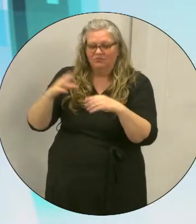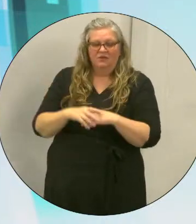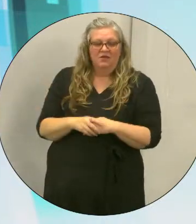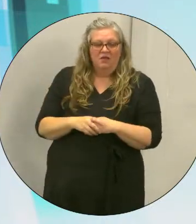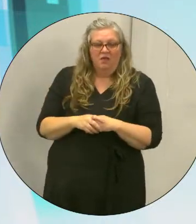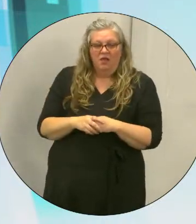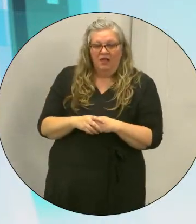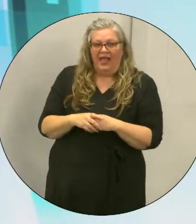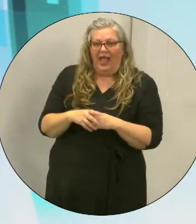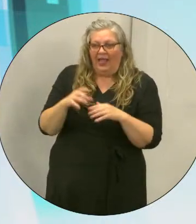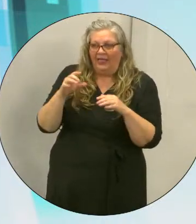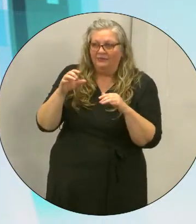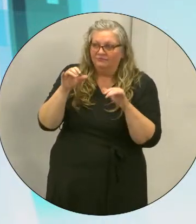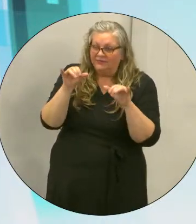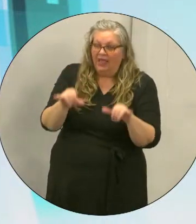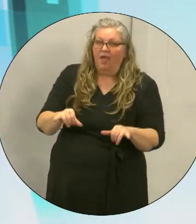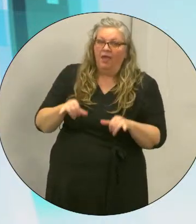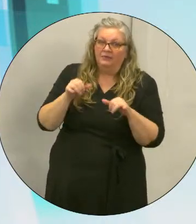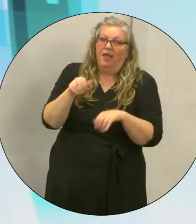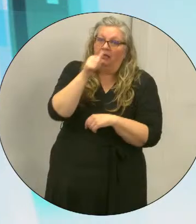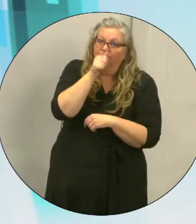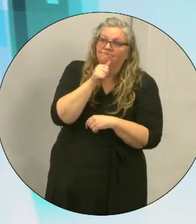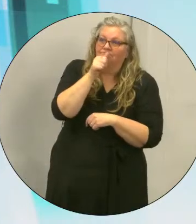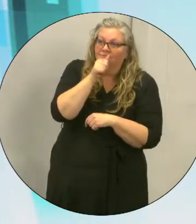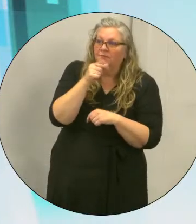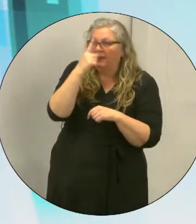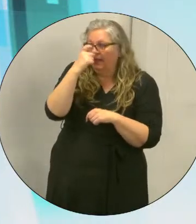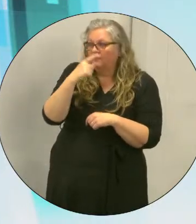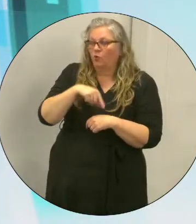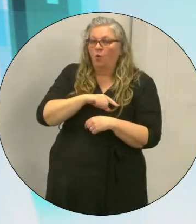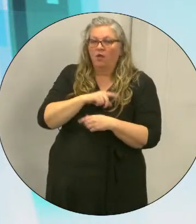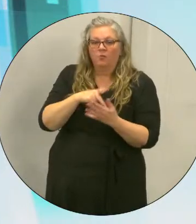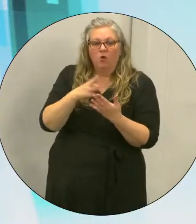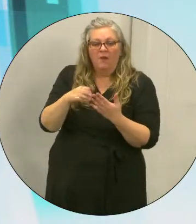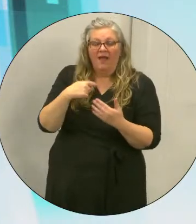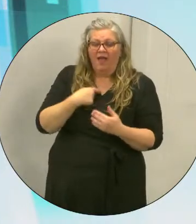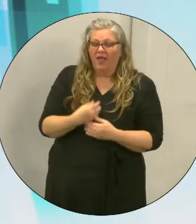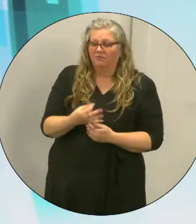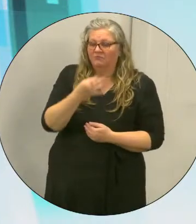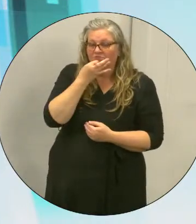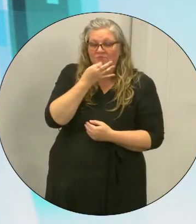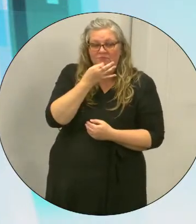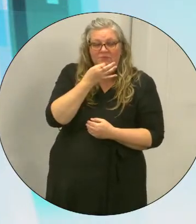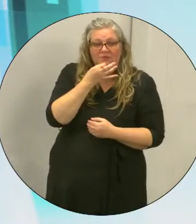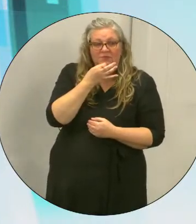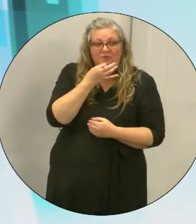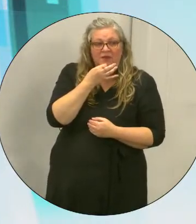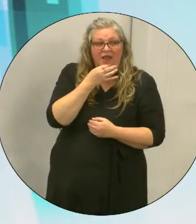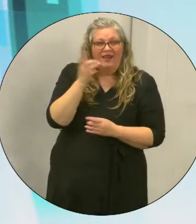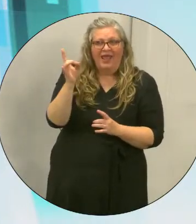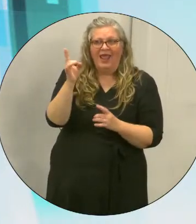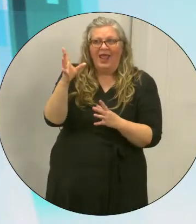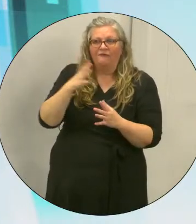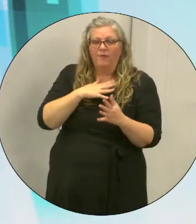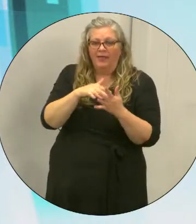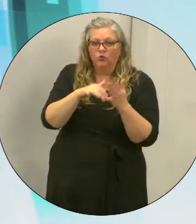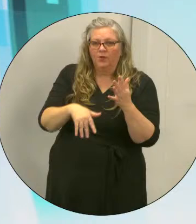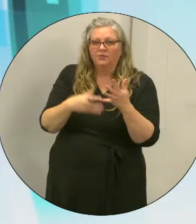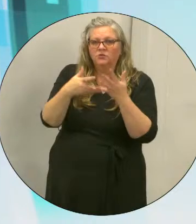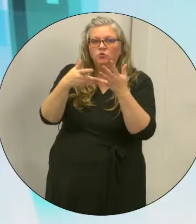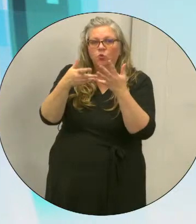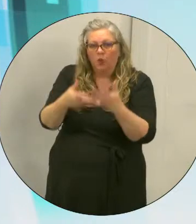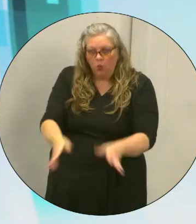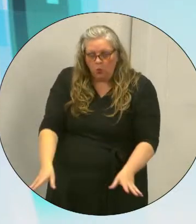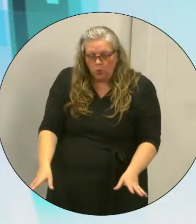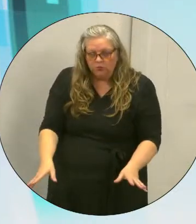that because of the quality of our programs. I'm highly experienced in what I do, and I would hate for my students to lose that in